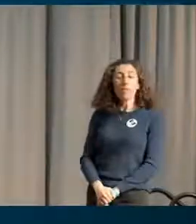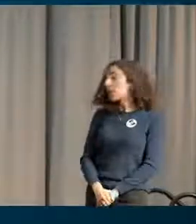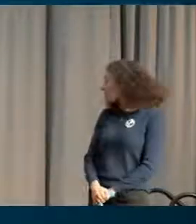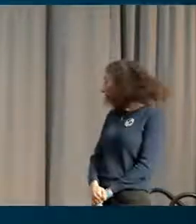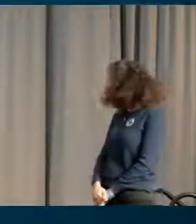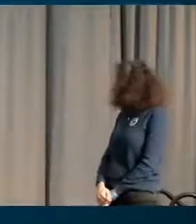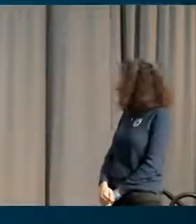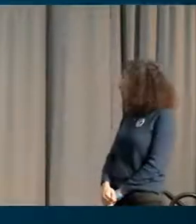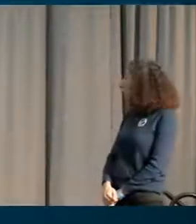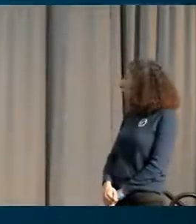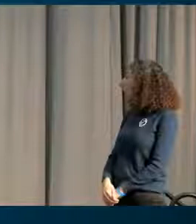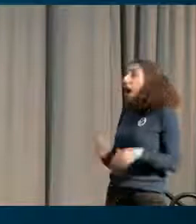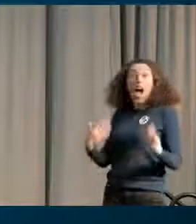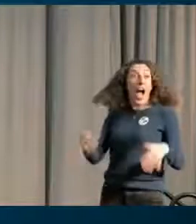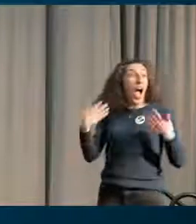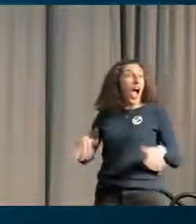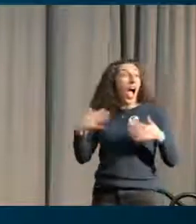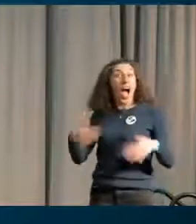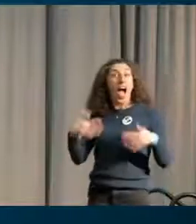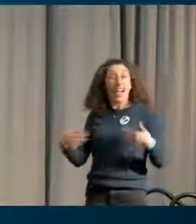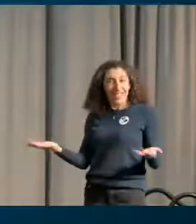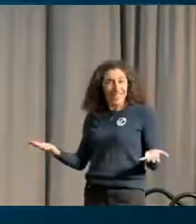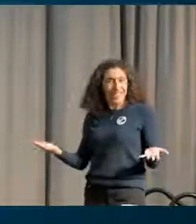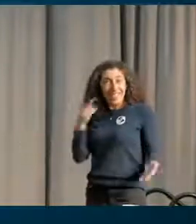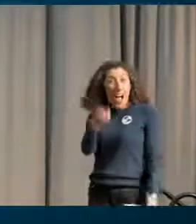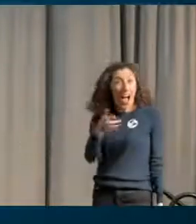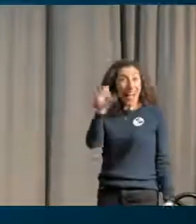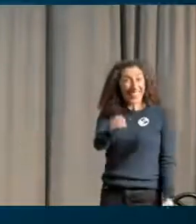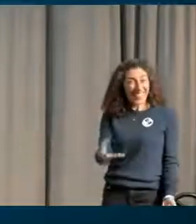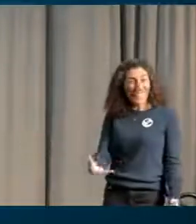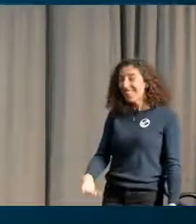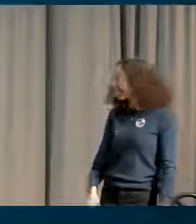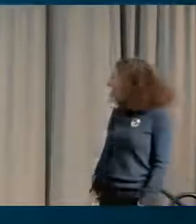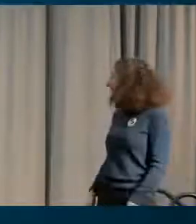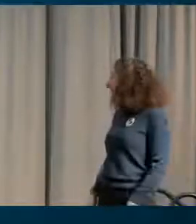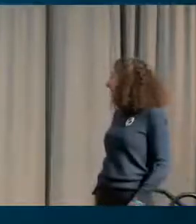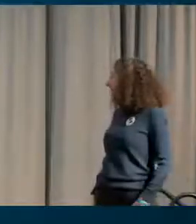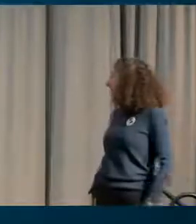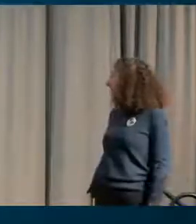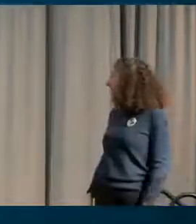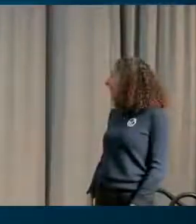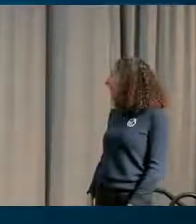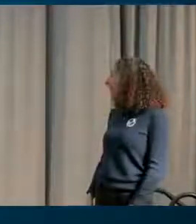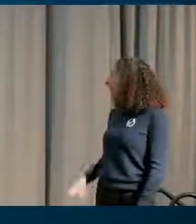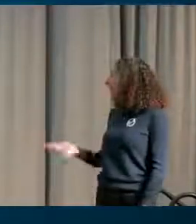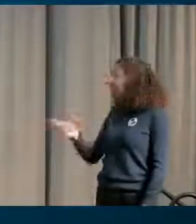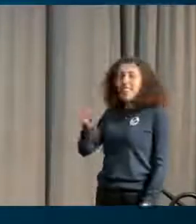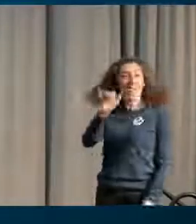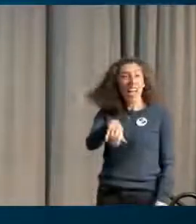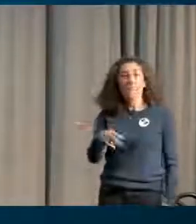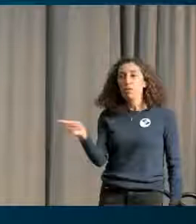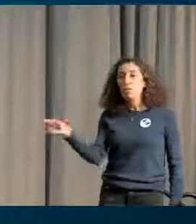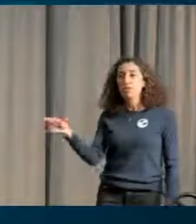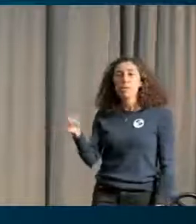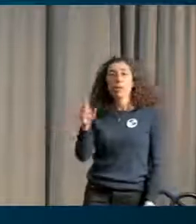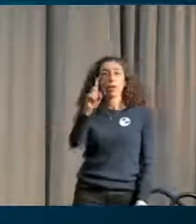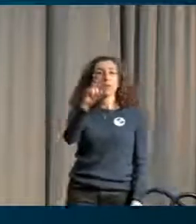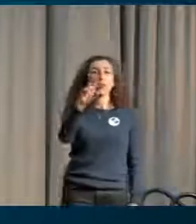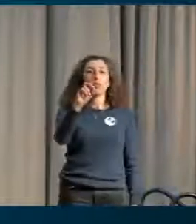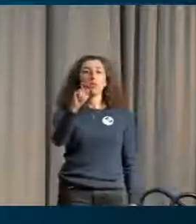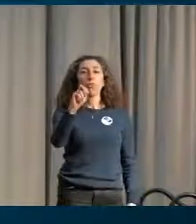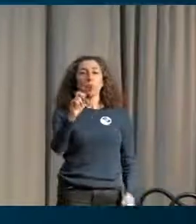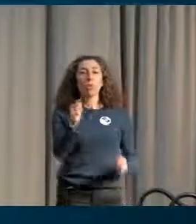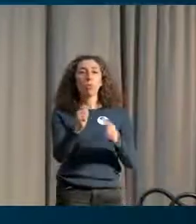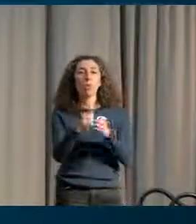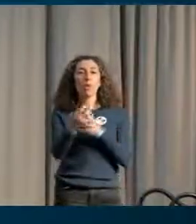There we go. All right, and we saw Zip flew up into the air. Zip has 4 rotors